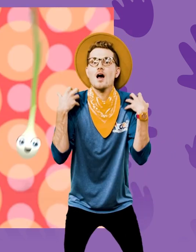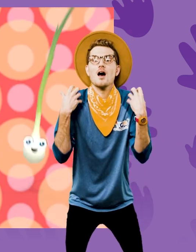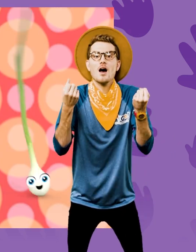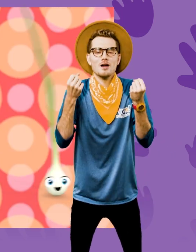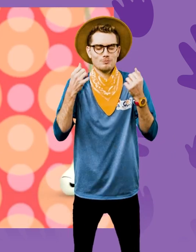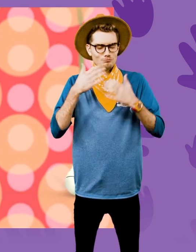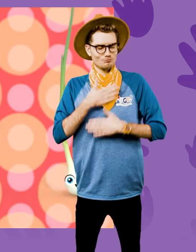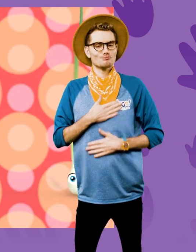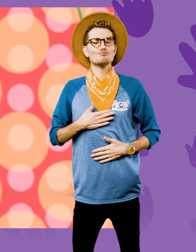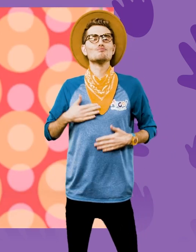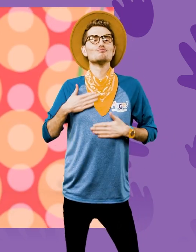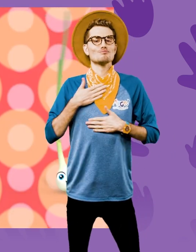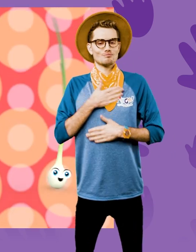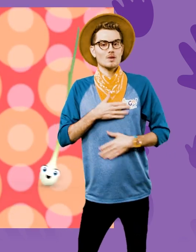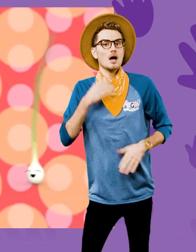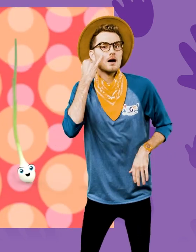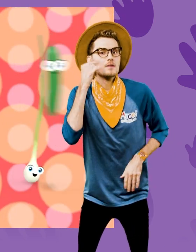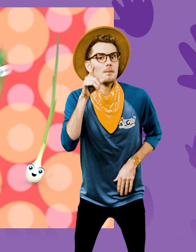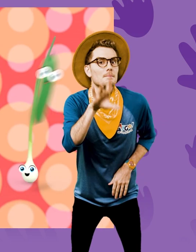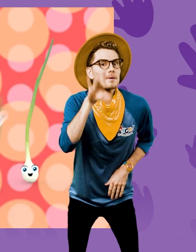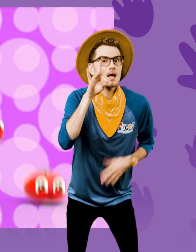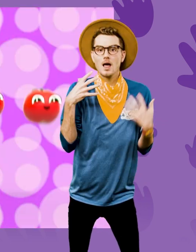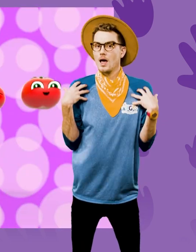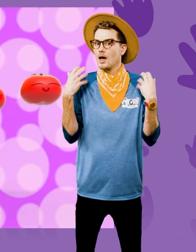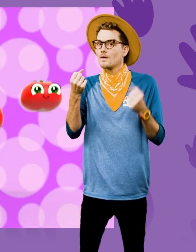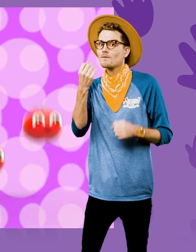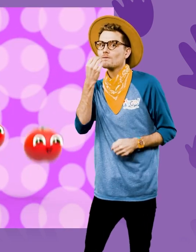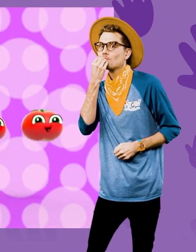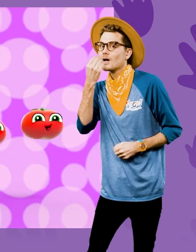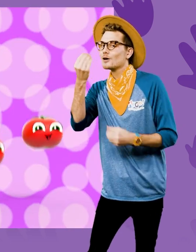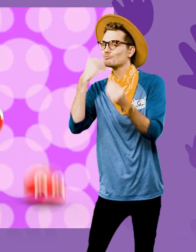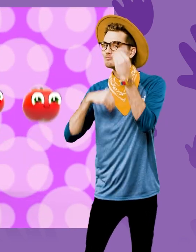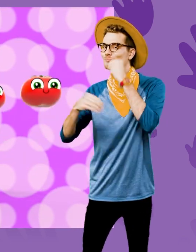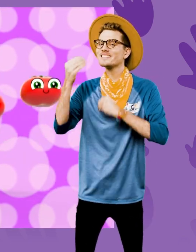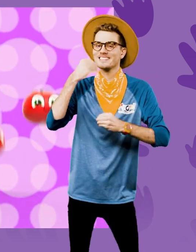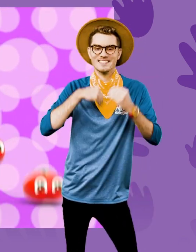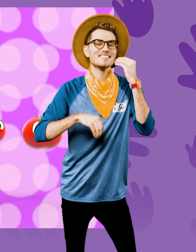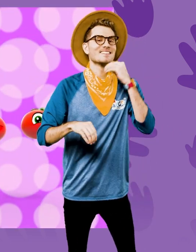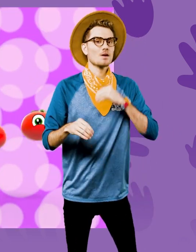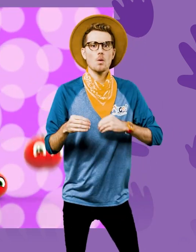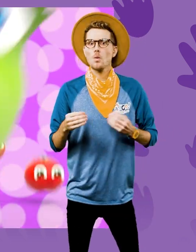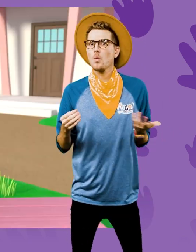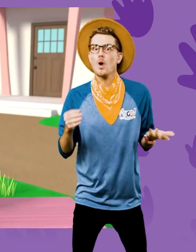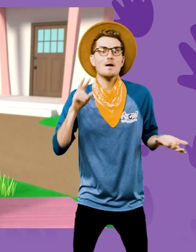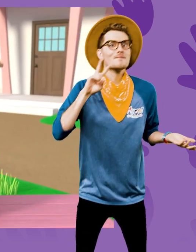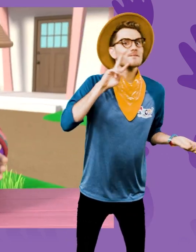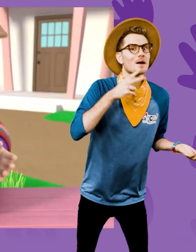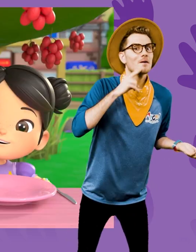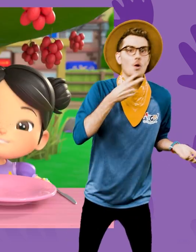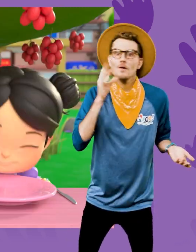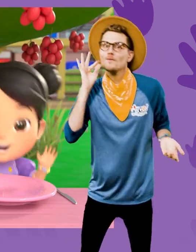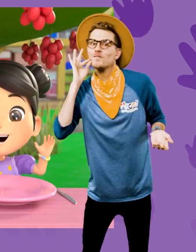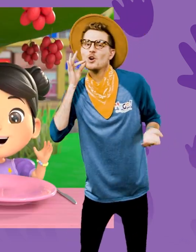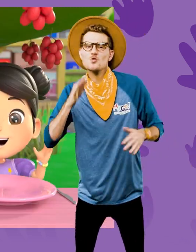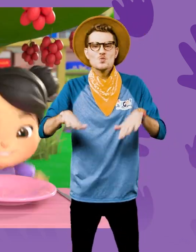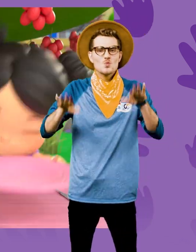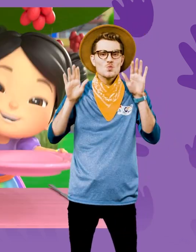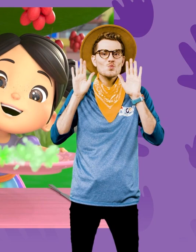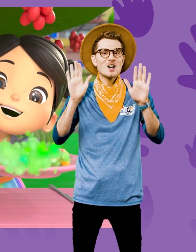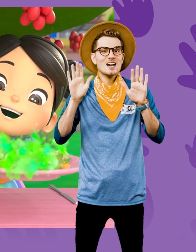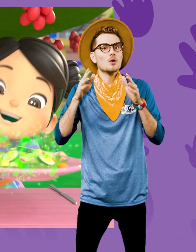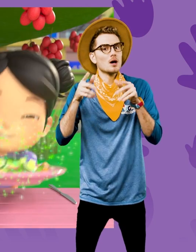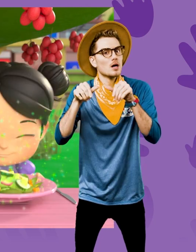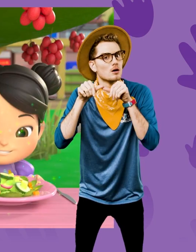Healthy can be a treat. If you pick some healthy foods to eat, vegetables and